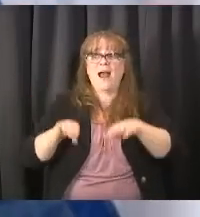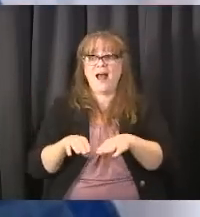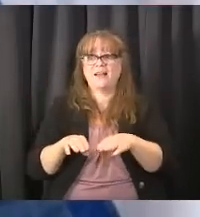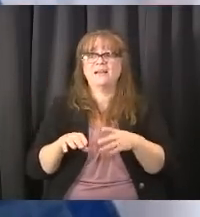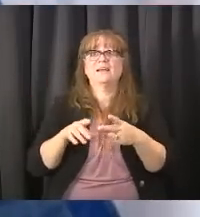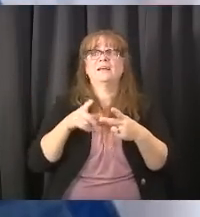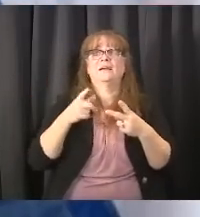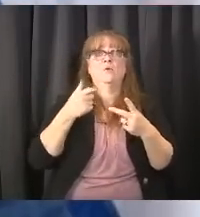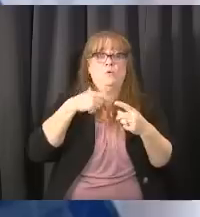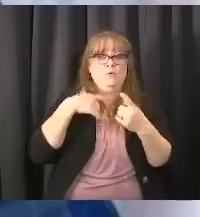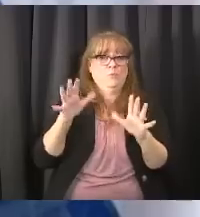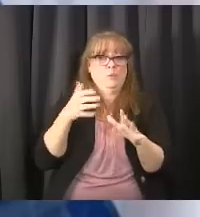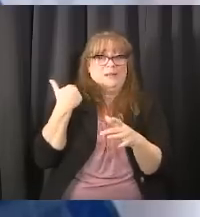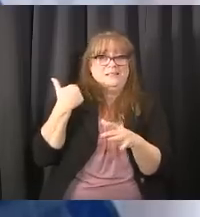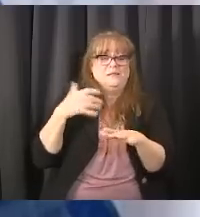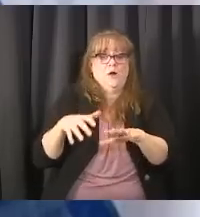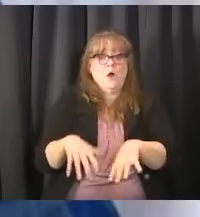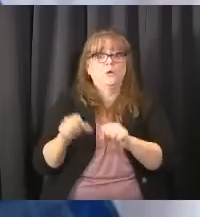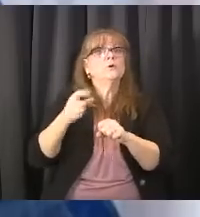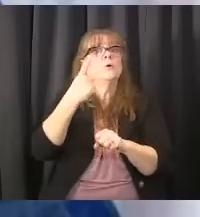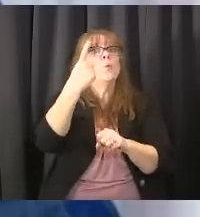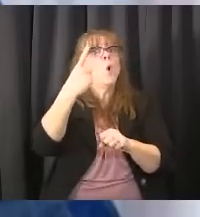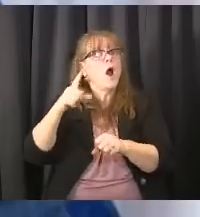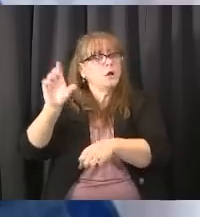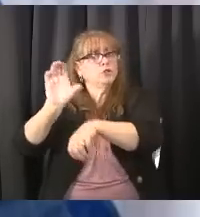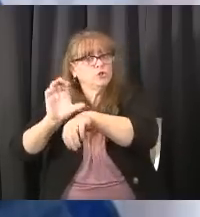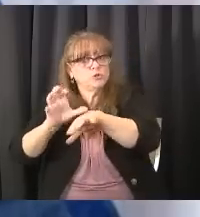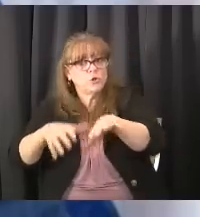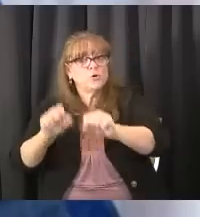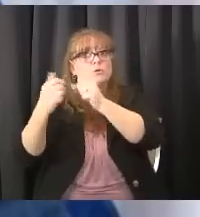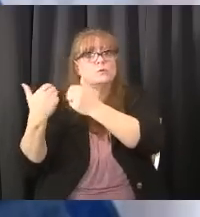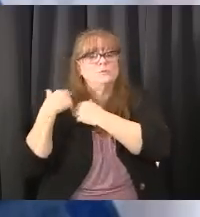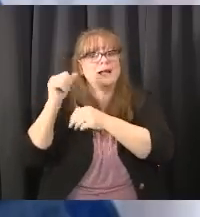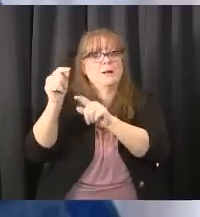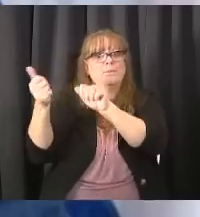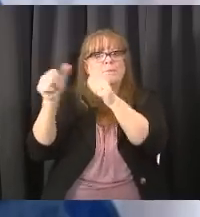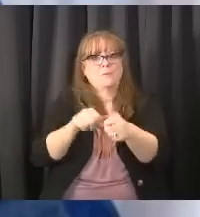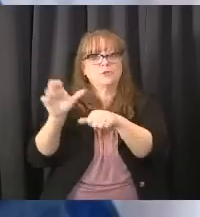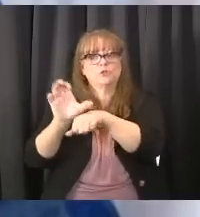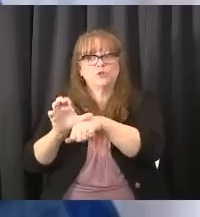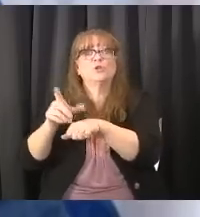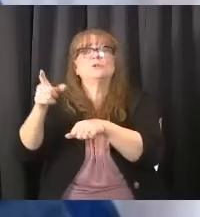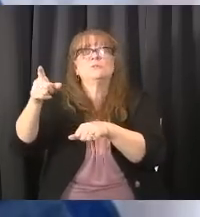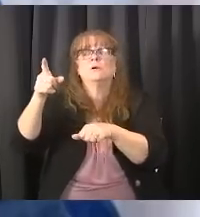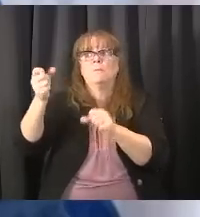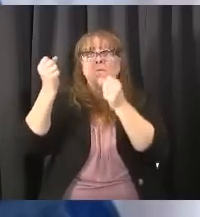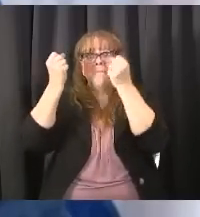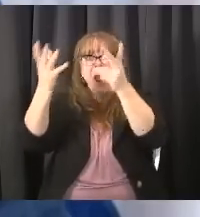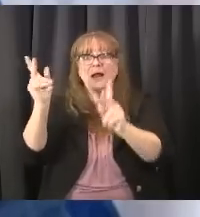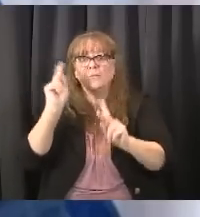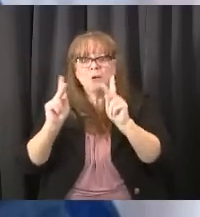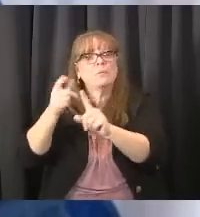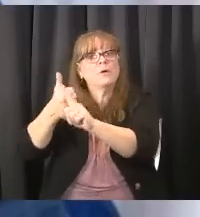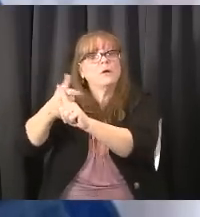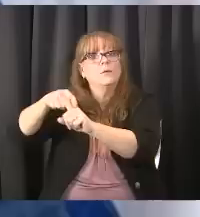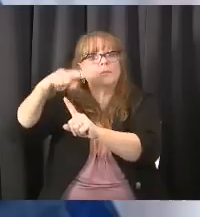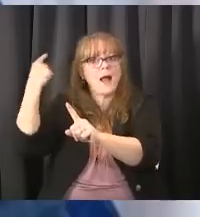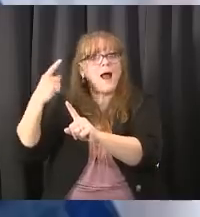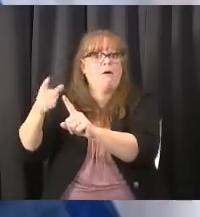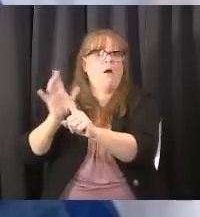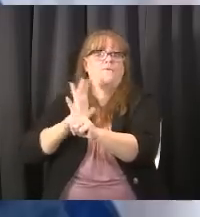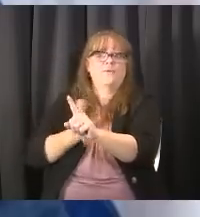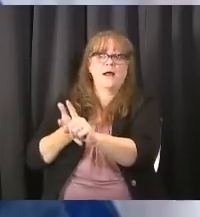neighborhood, predominantly African-American church. 150 congregants over the age of 70 were vaccinated and began